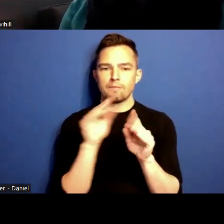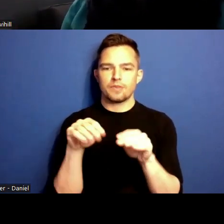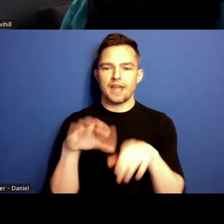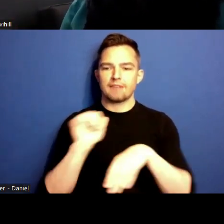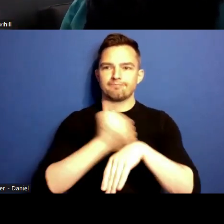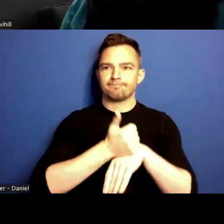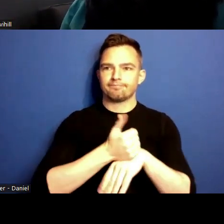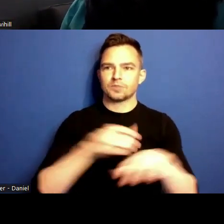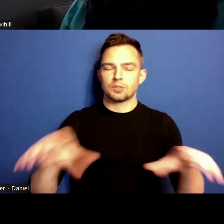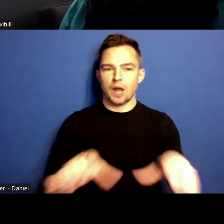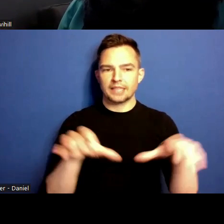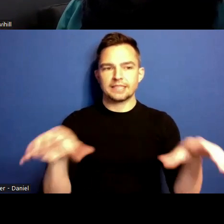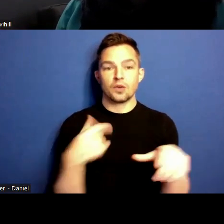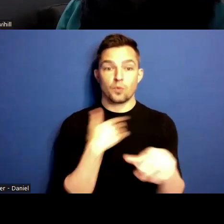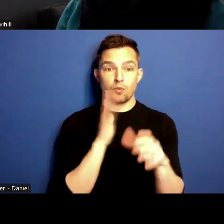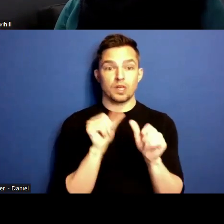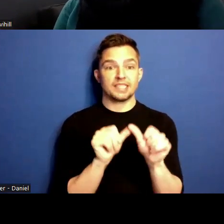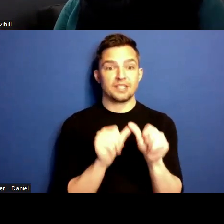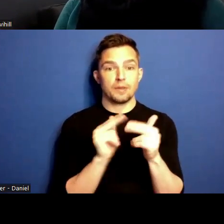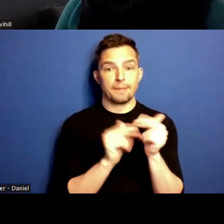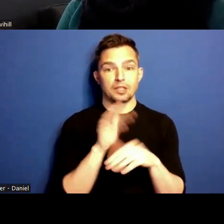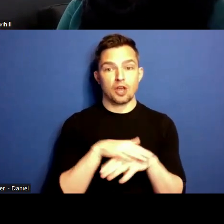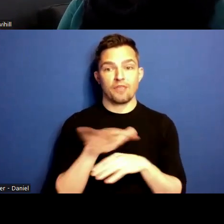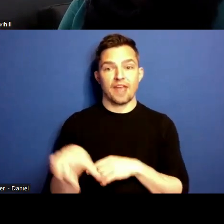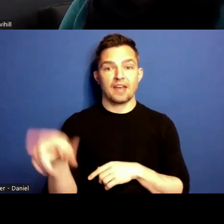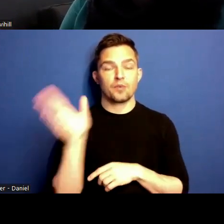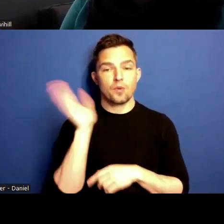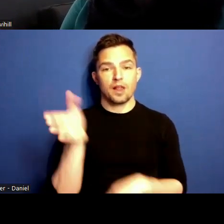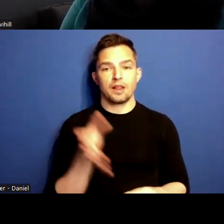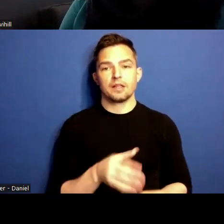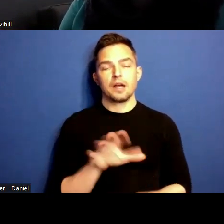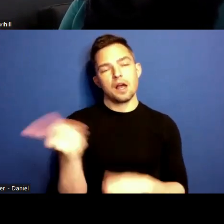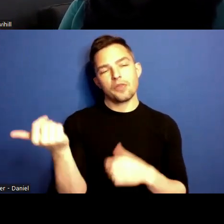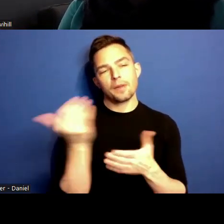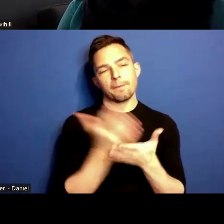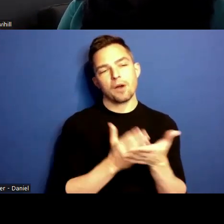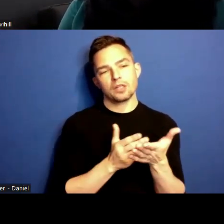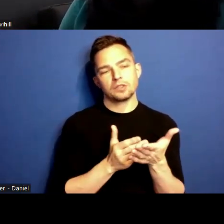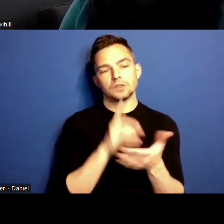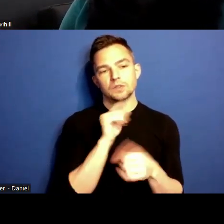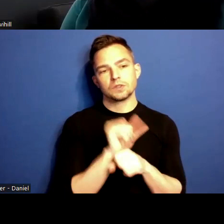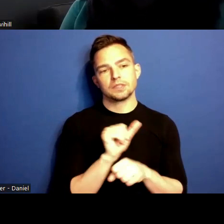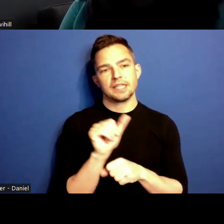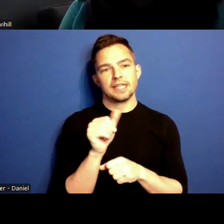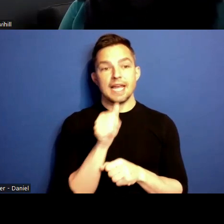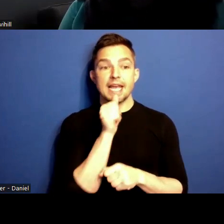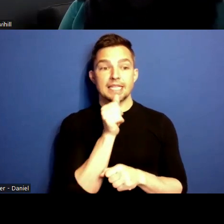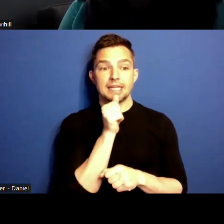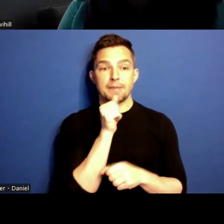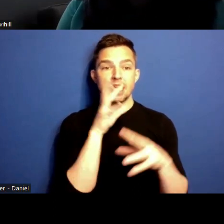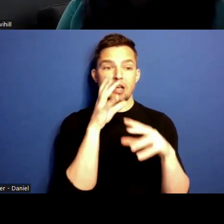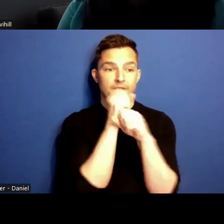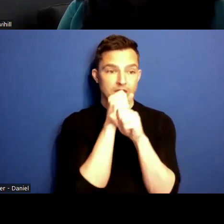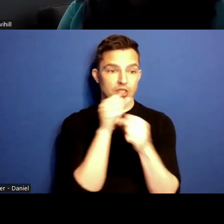and will continue to build on. Another piece certainly was that anonymity and